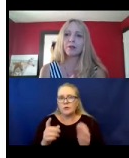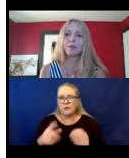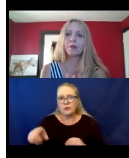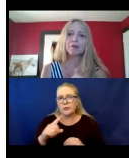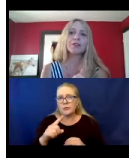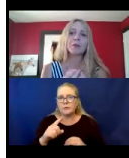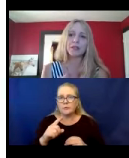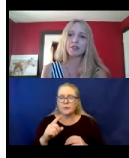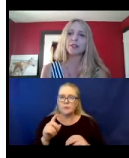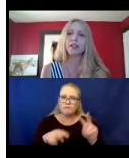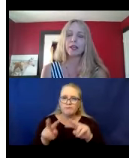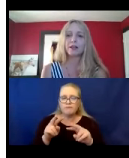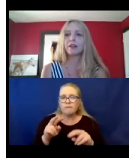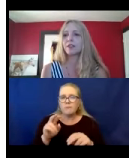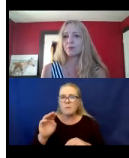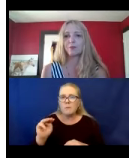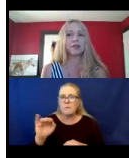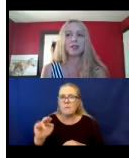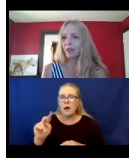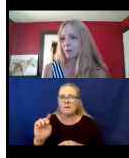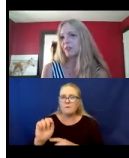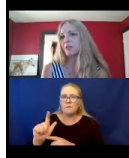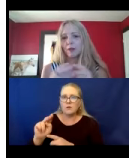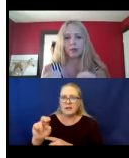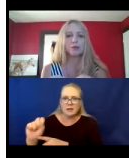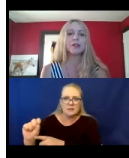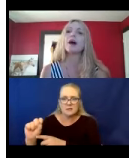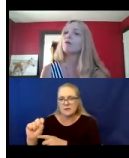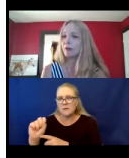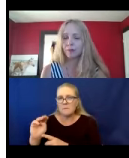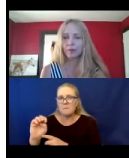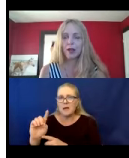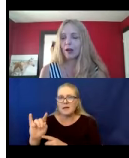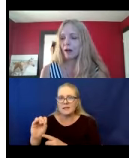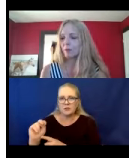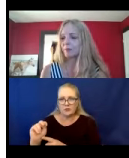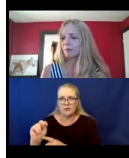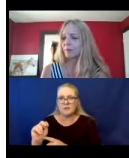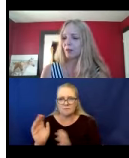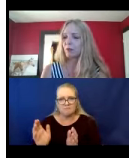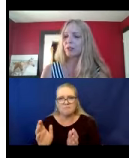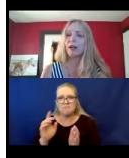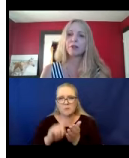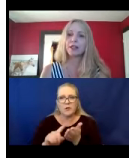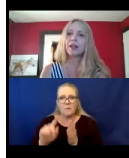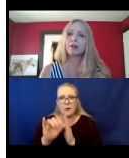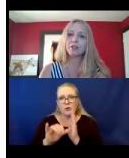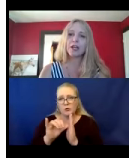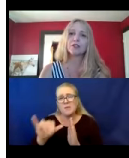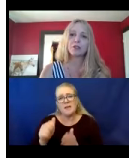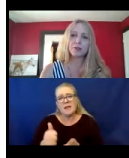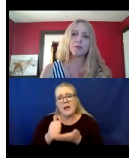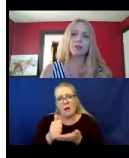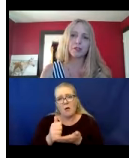just mindfulness meditation and they've done a lot of research on it, be really helpful when you're having any kind